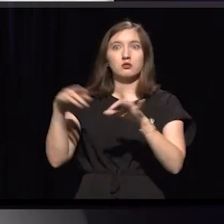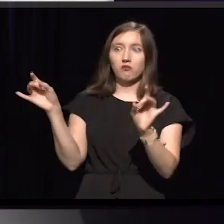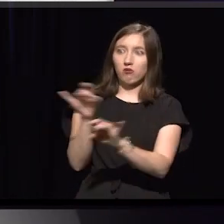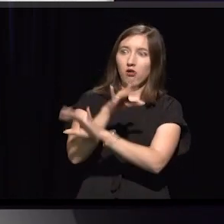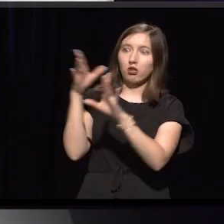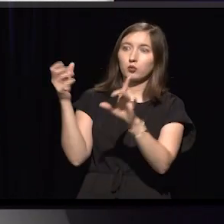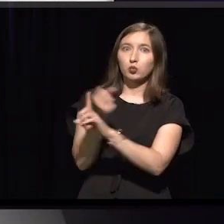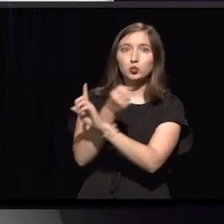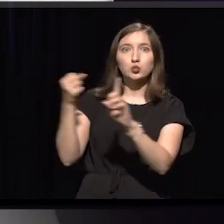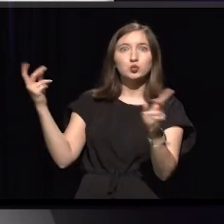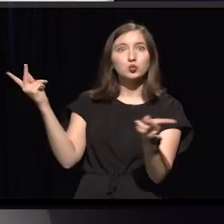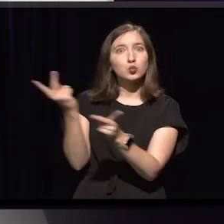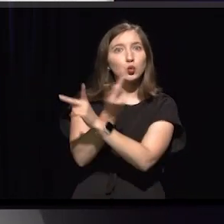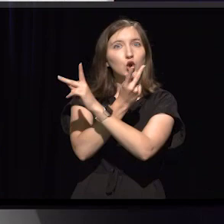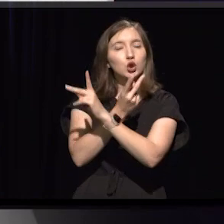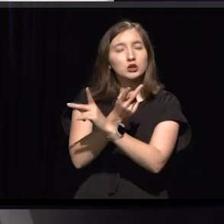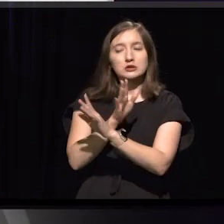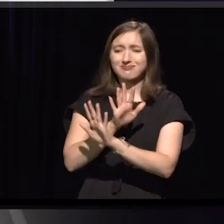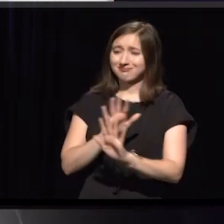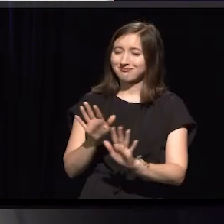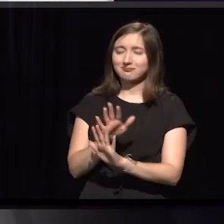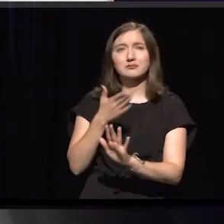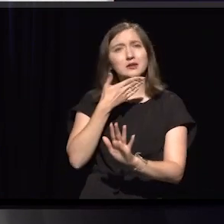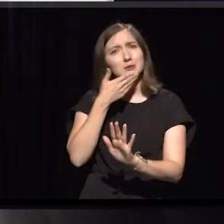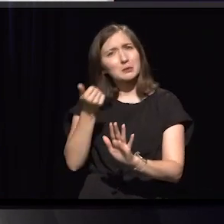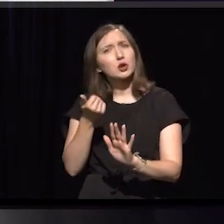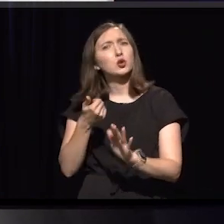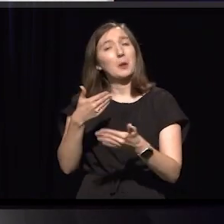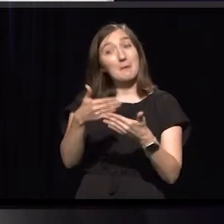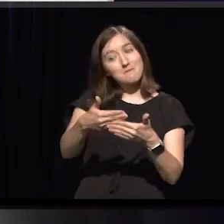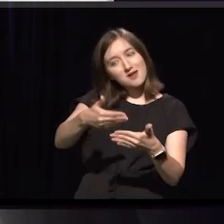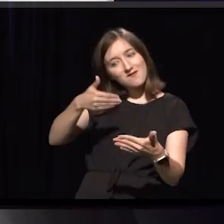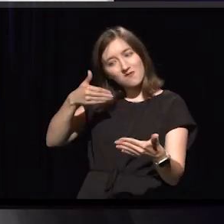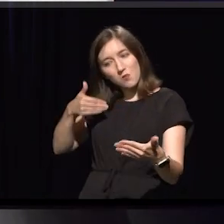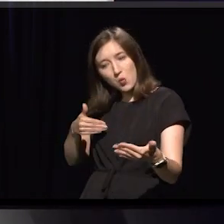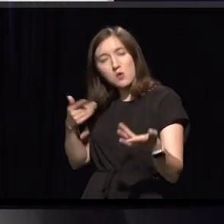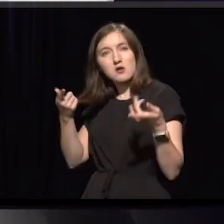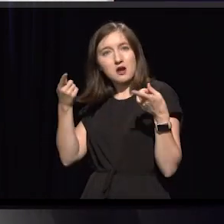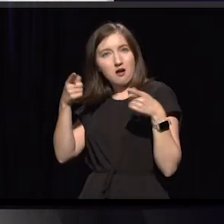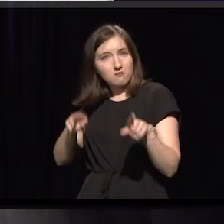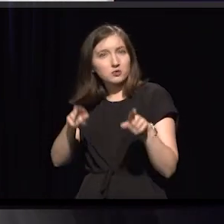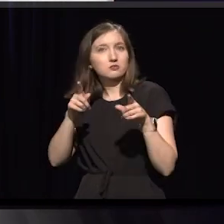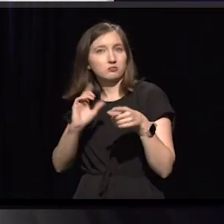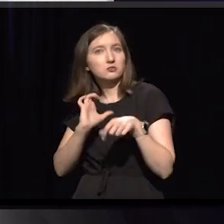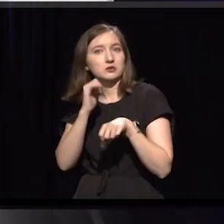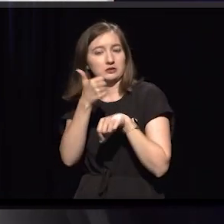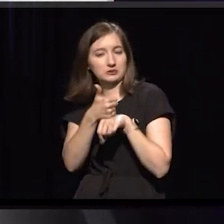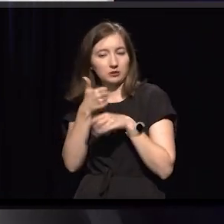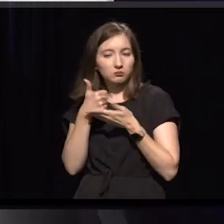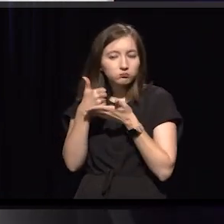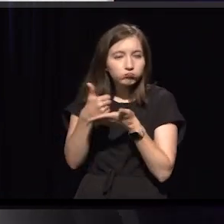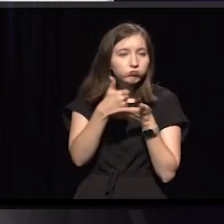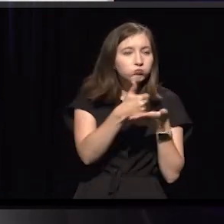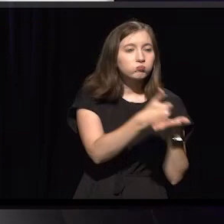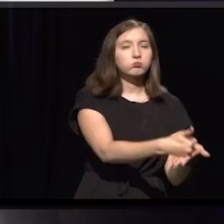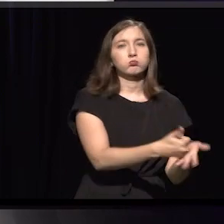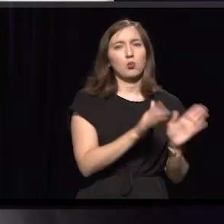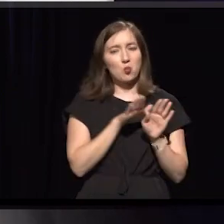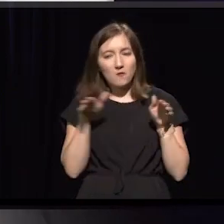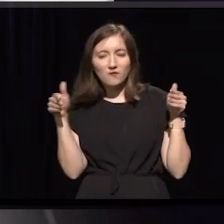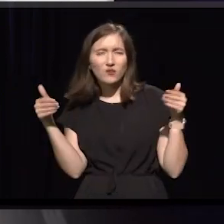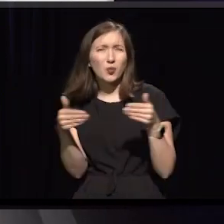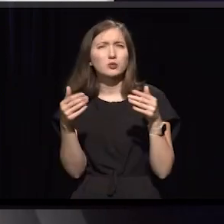discussions that we've been talking about, how we create a safer, healthier community, is the creation of a division that's focused across the board